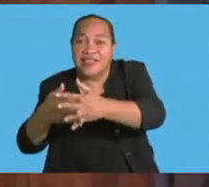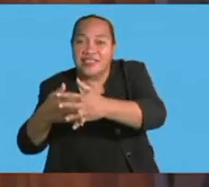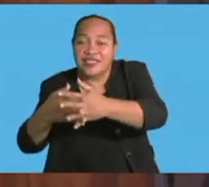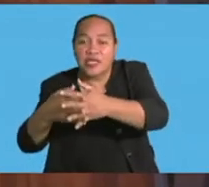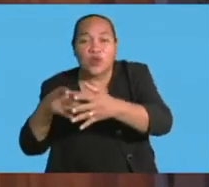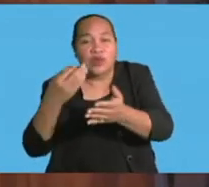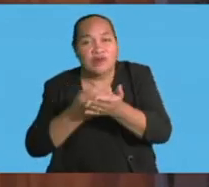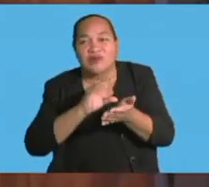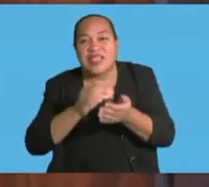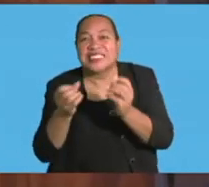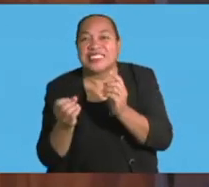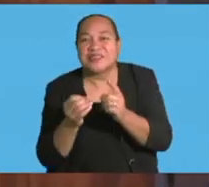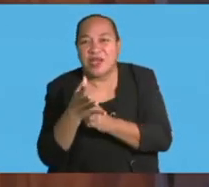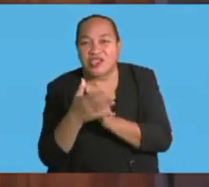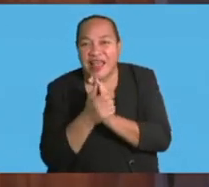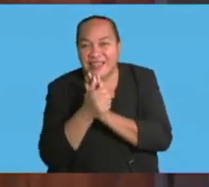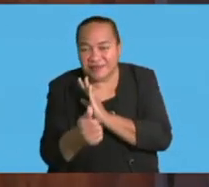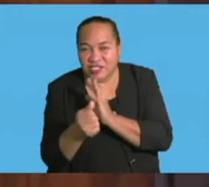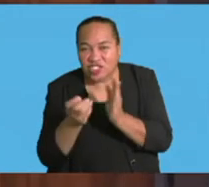providing specialized services and support will receive